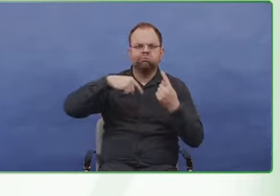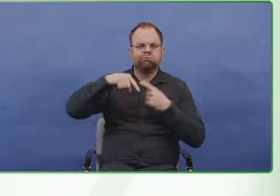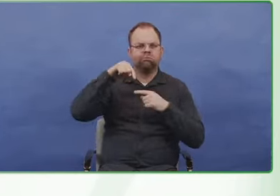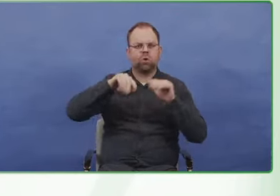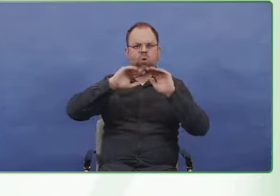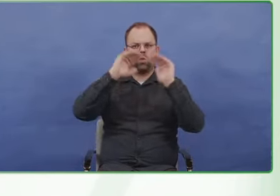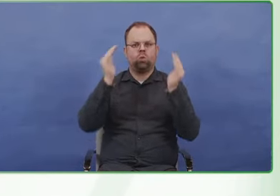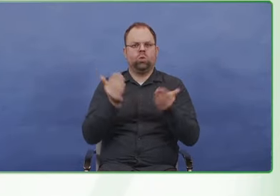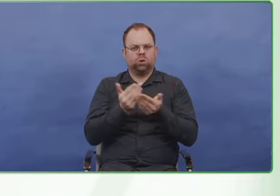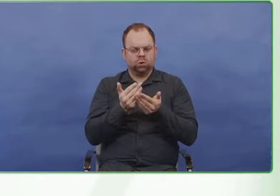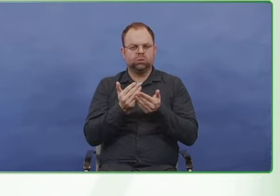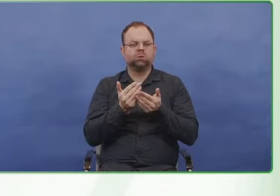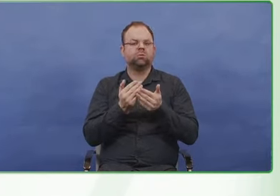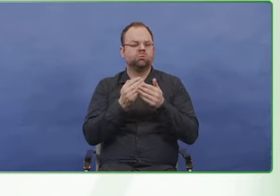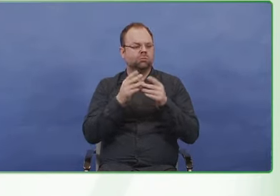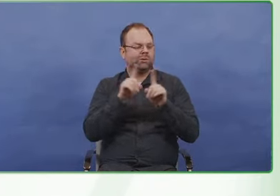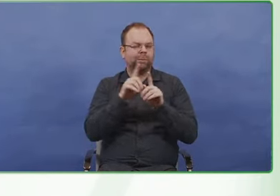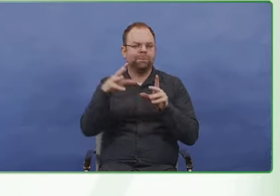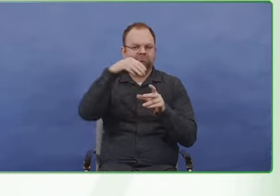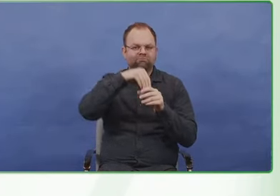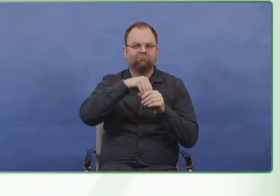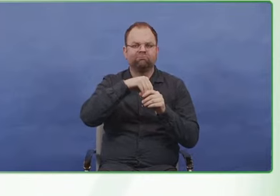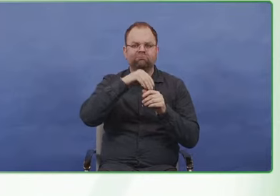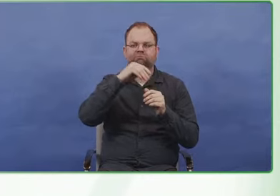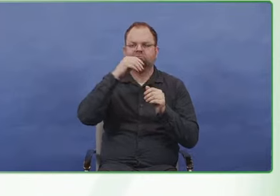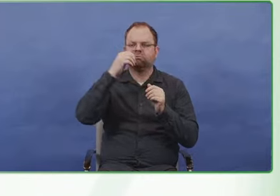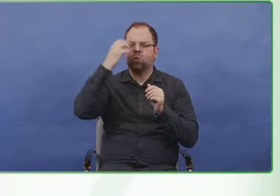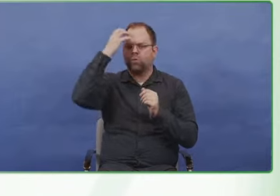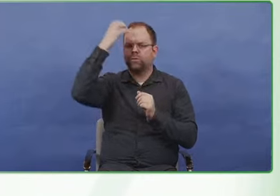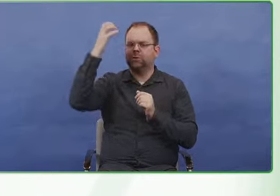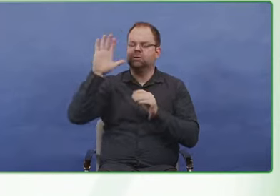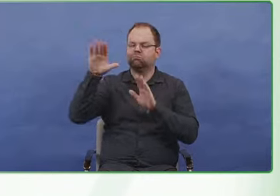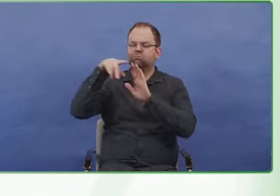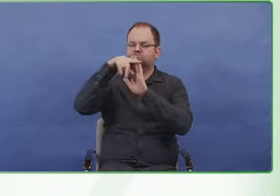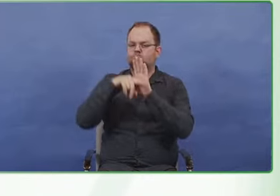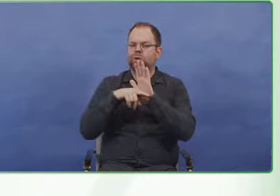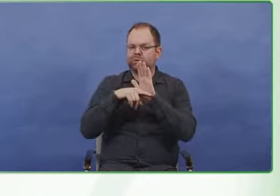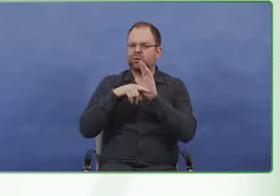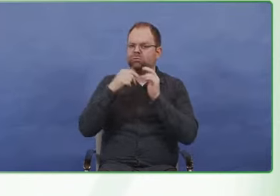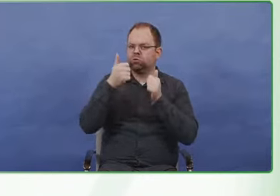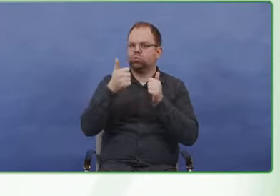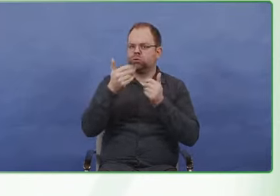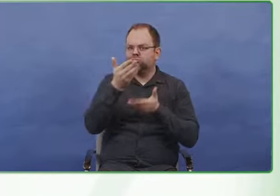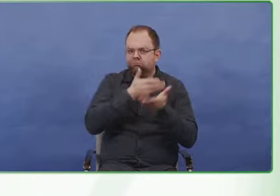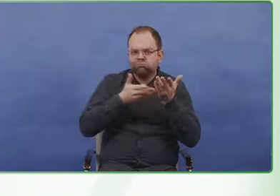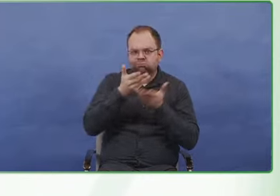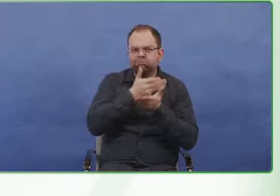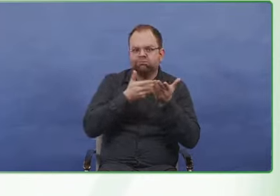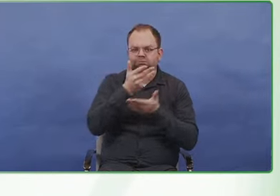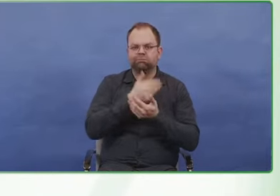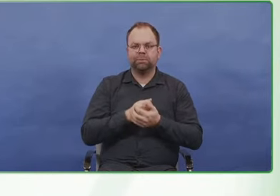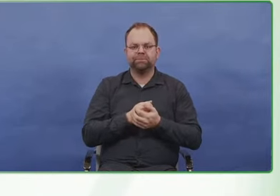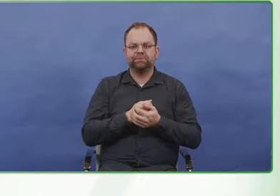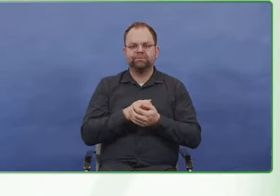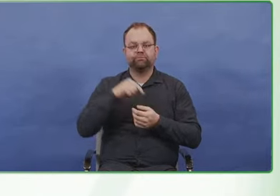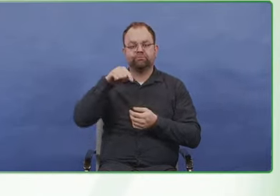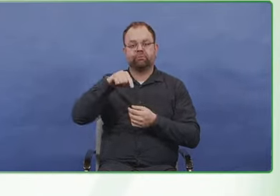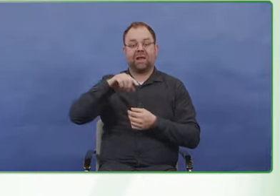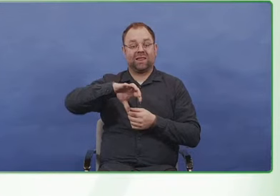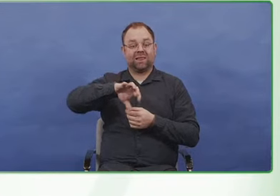the availabilities, industries, innovations, investments happening around the world towards assistive